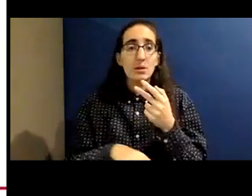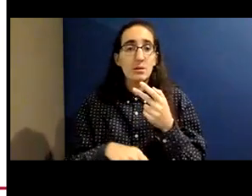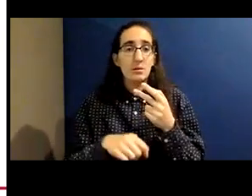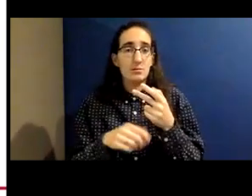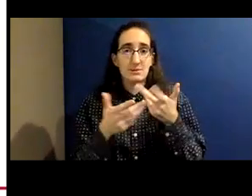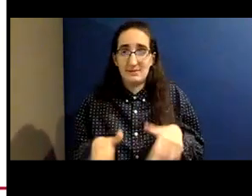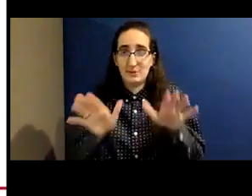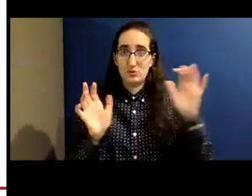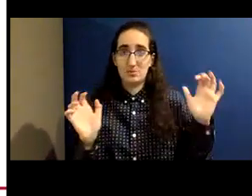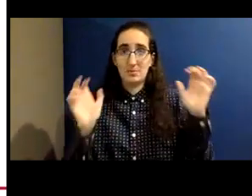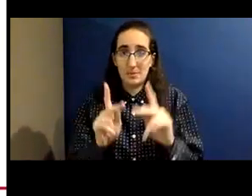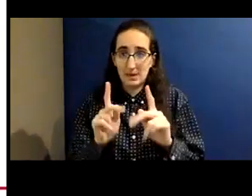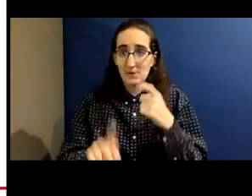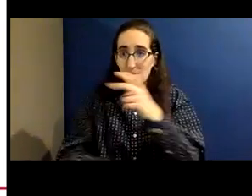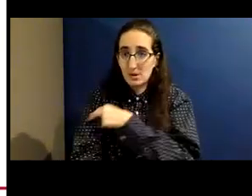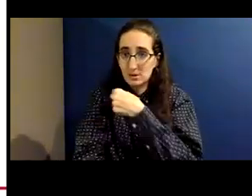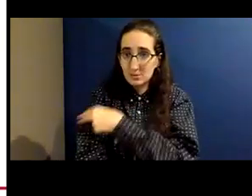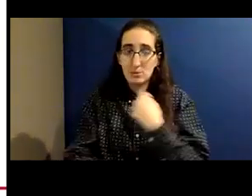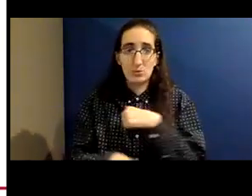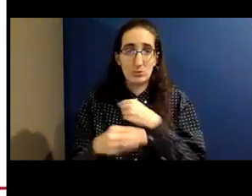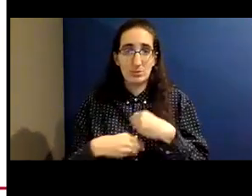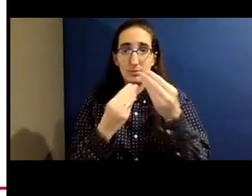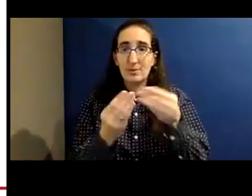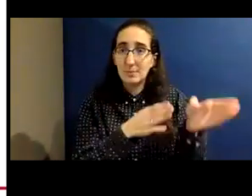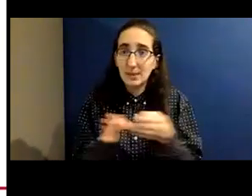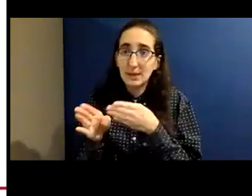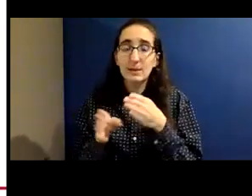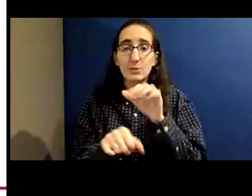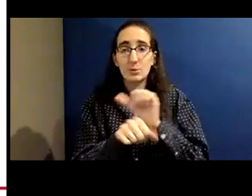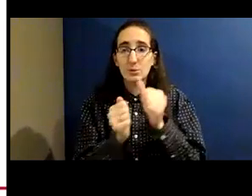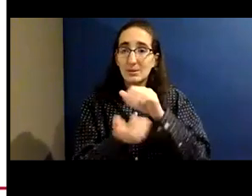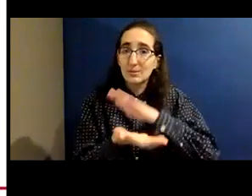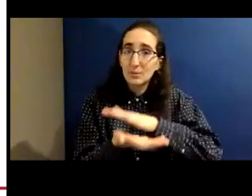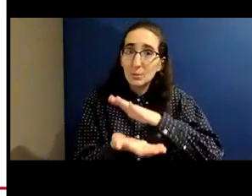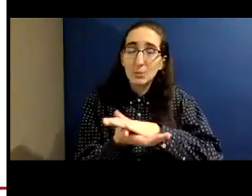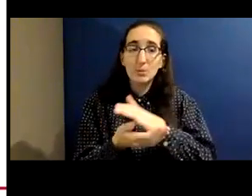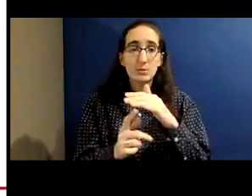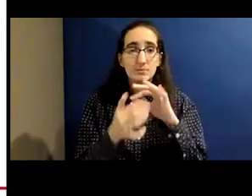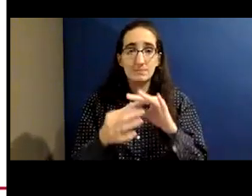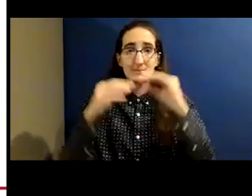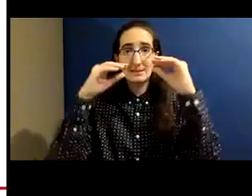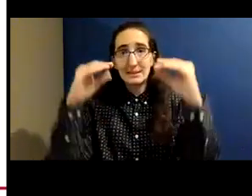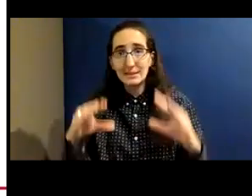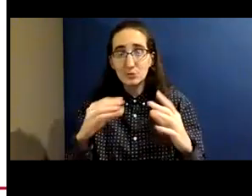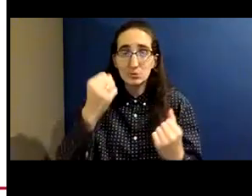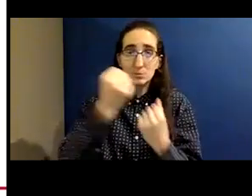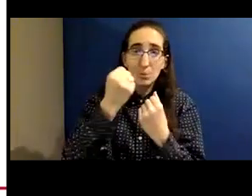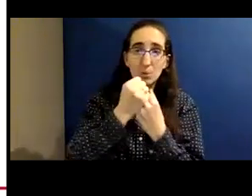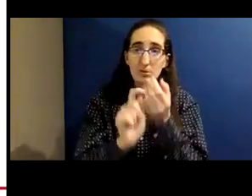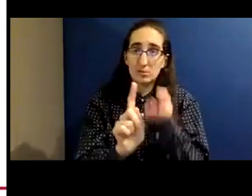after they return from hospitalization, we provide plans, we work with schools around their teachers and